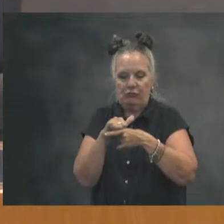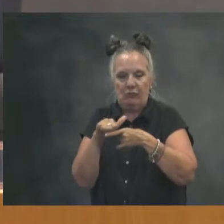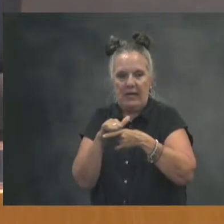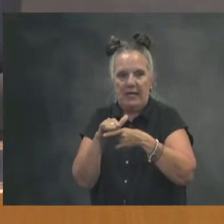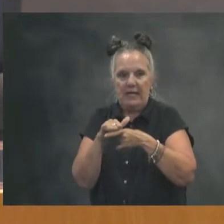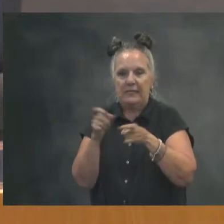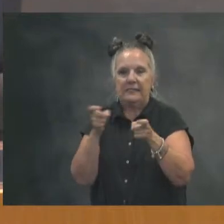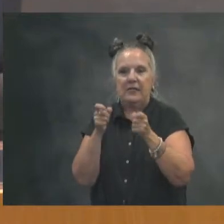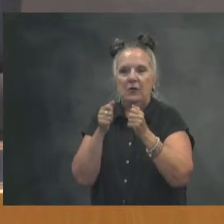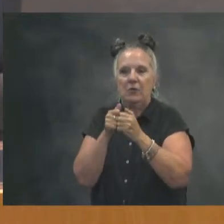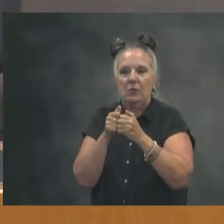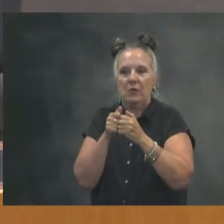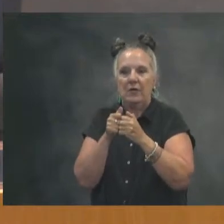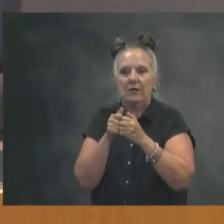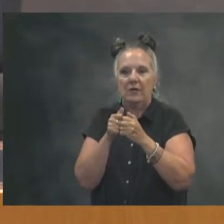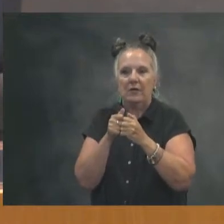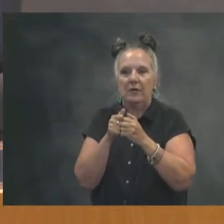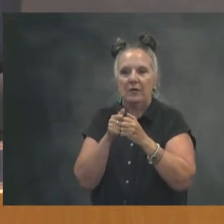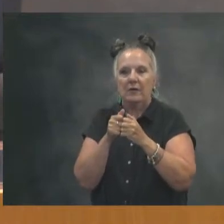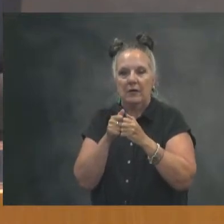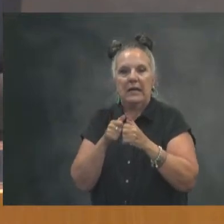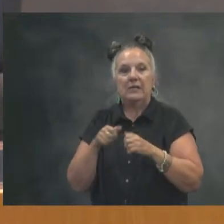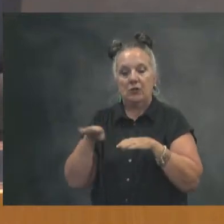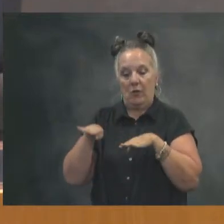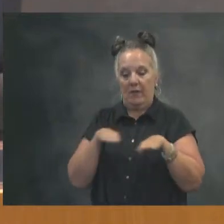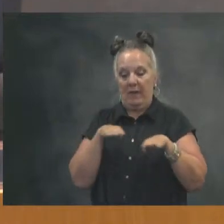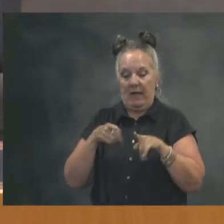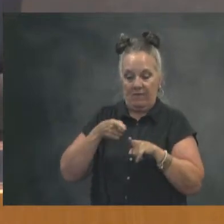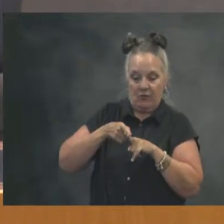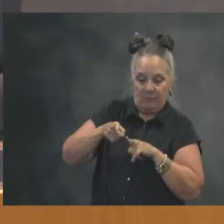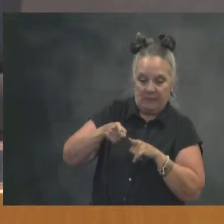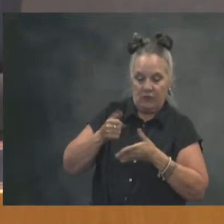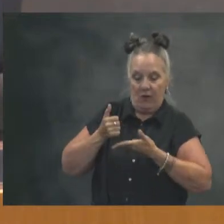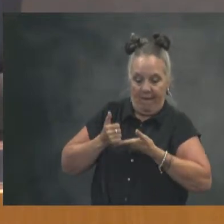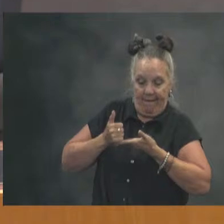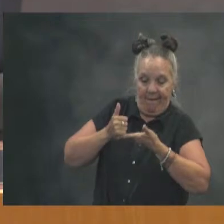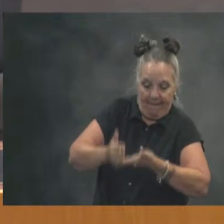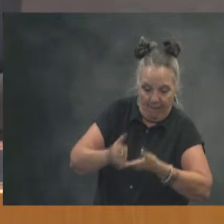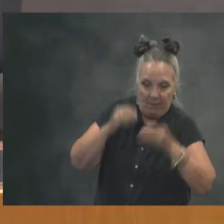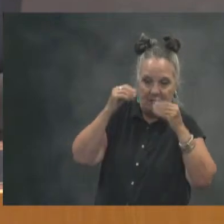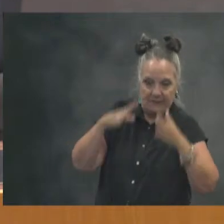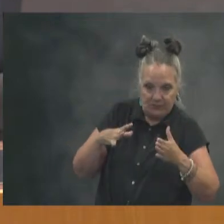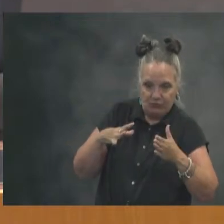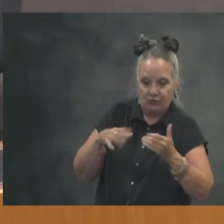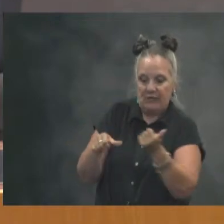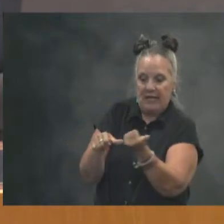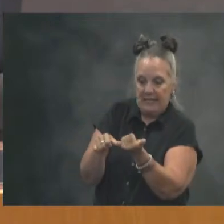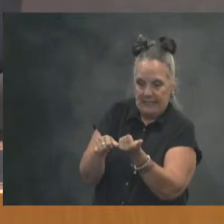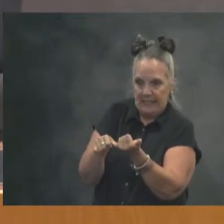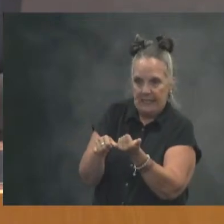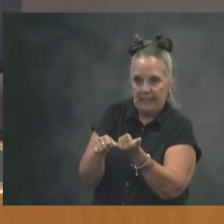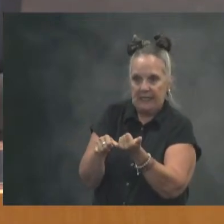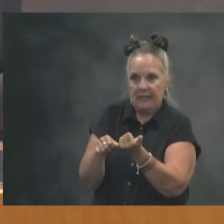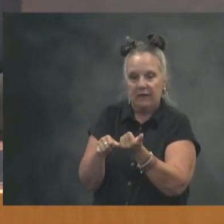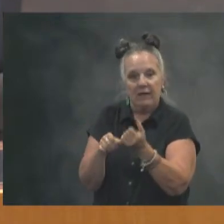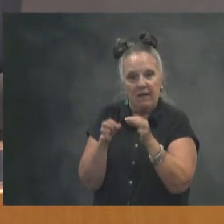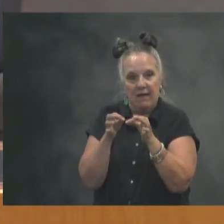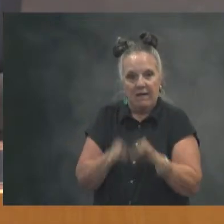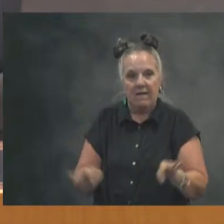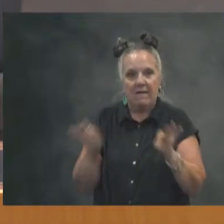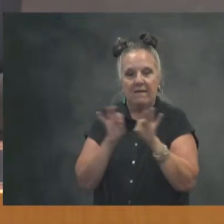do what these people were trained to do. They help the teachers and they help the parapros. So they're very